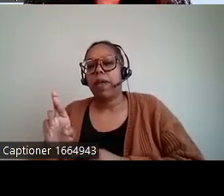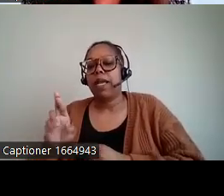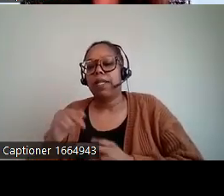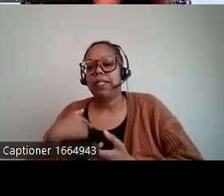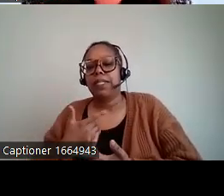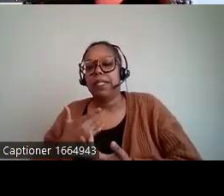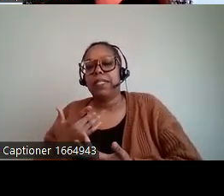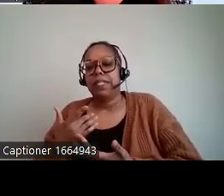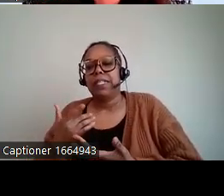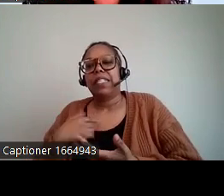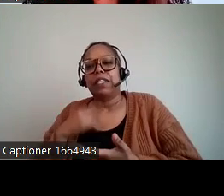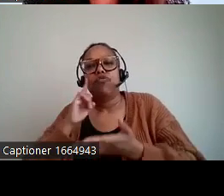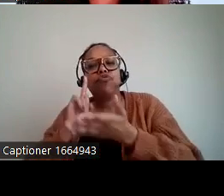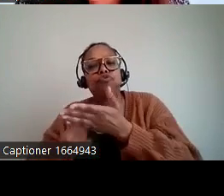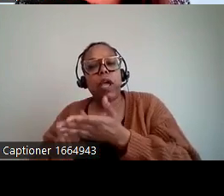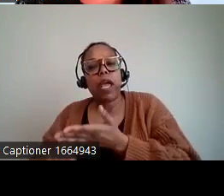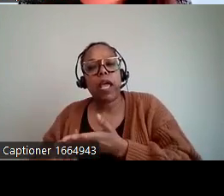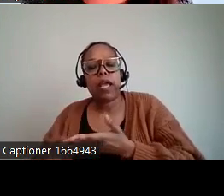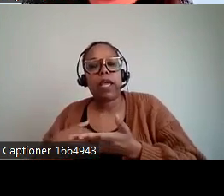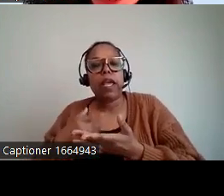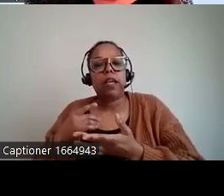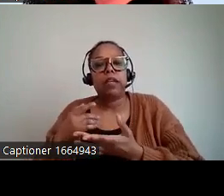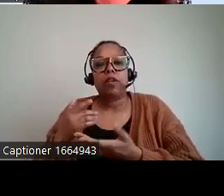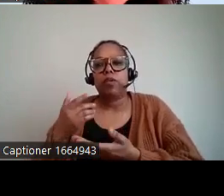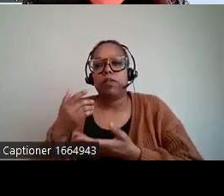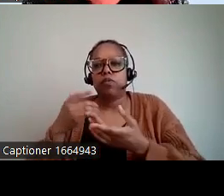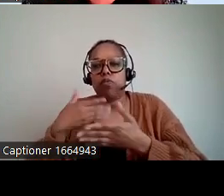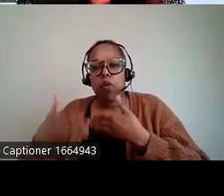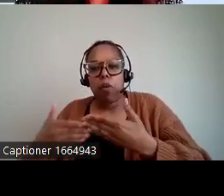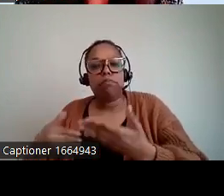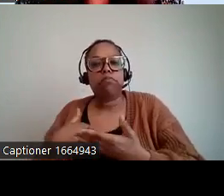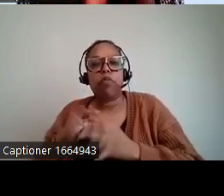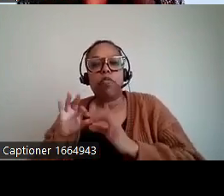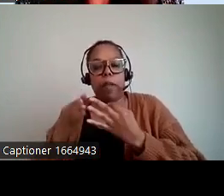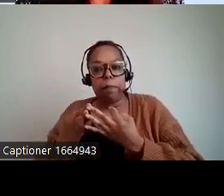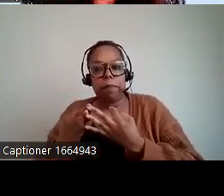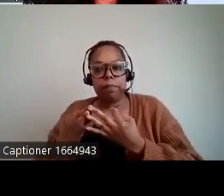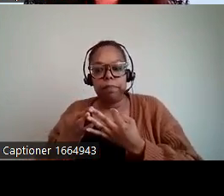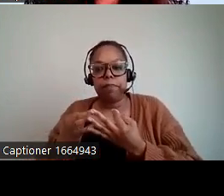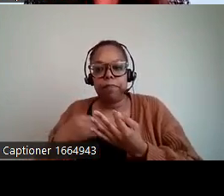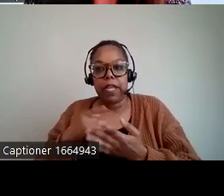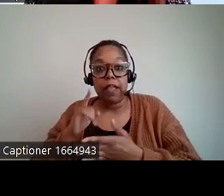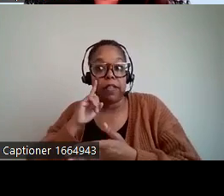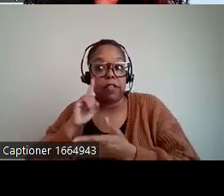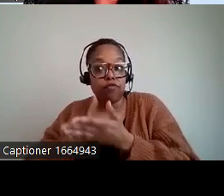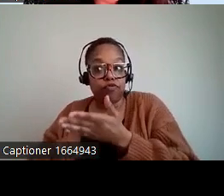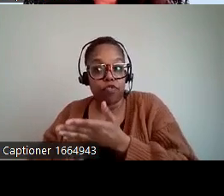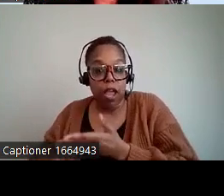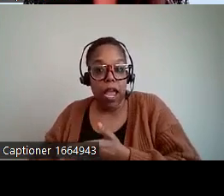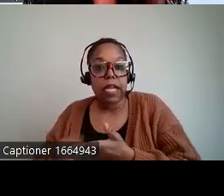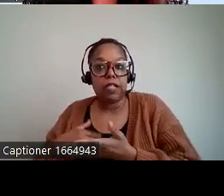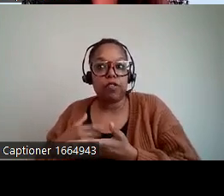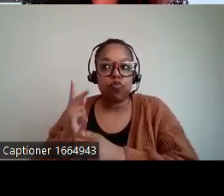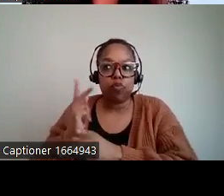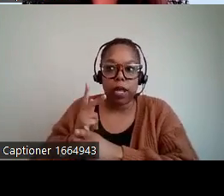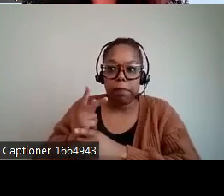all coming together for the family, just like musicians come together to play. And they check in with all of them. They keep all of them informed